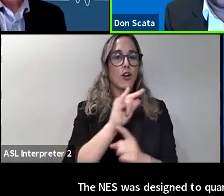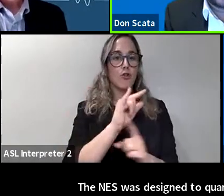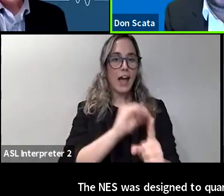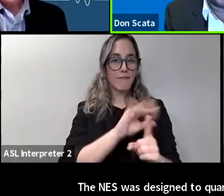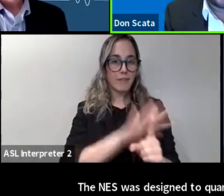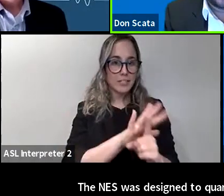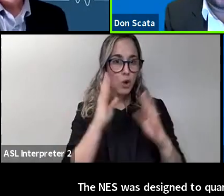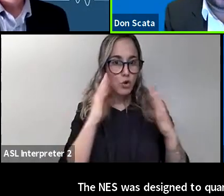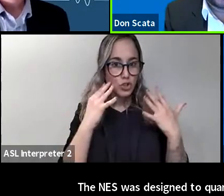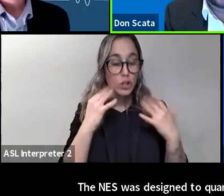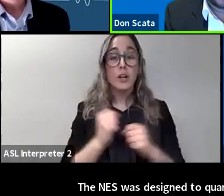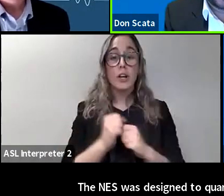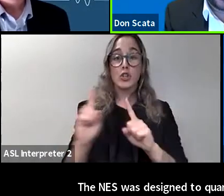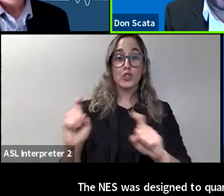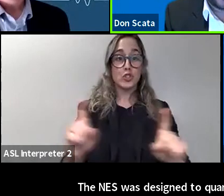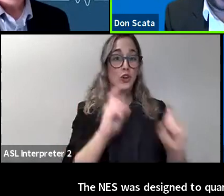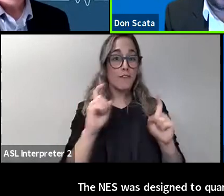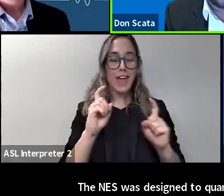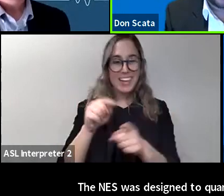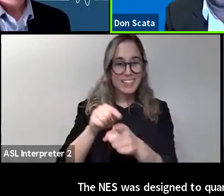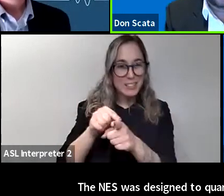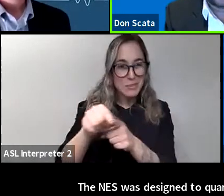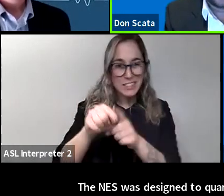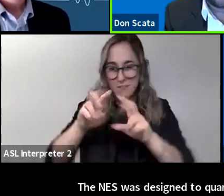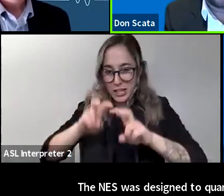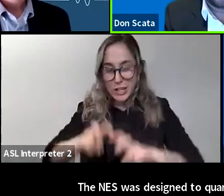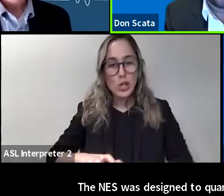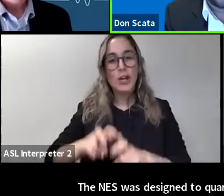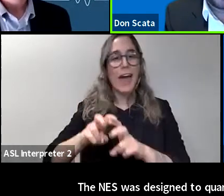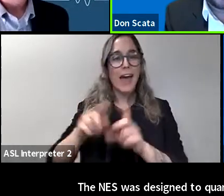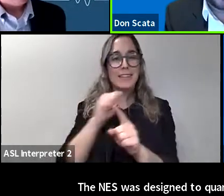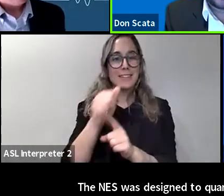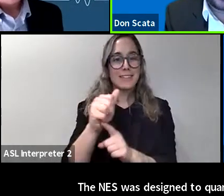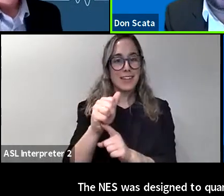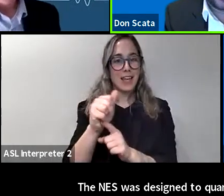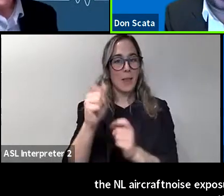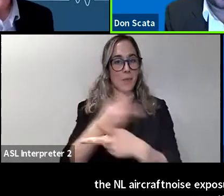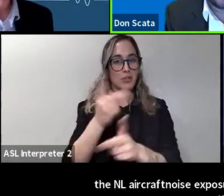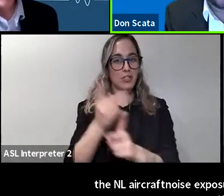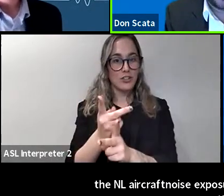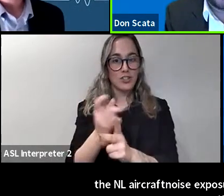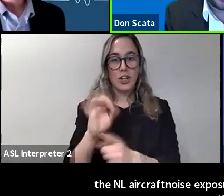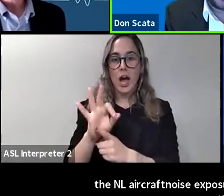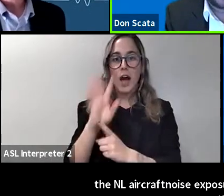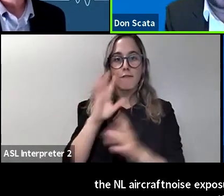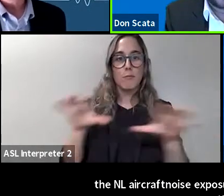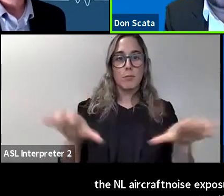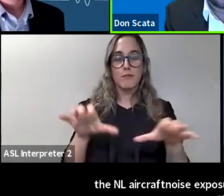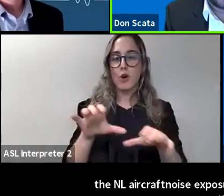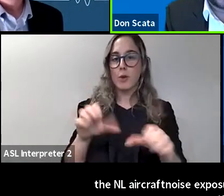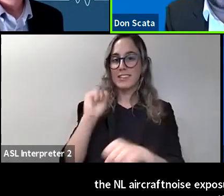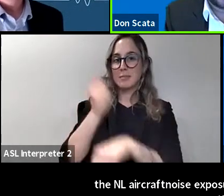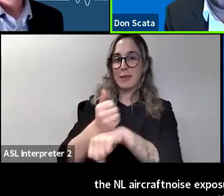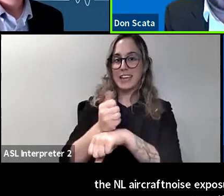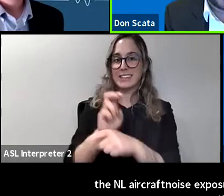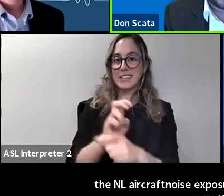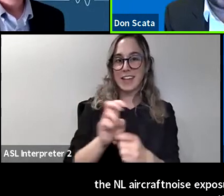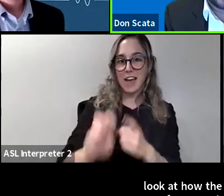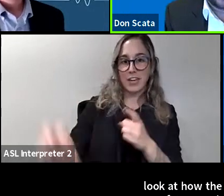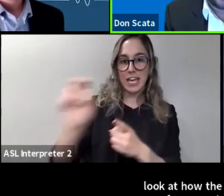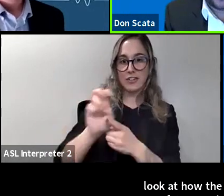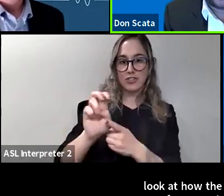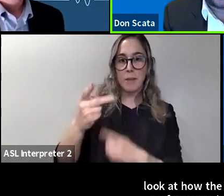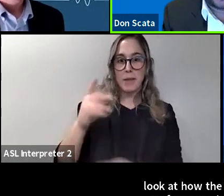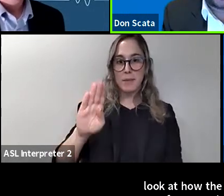the survey didn't specifically look at how the introduction of performance-based navigation or PBN correlates to